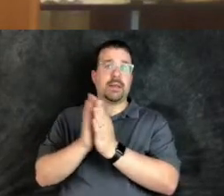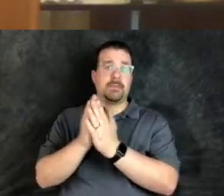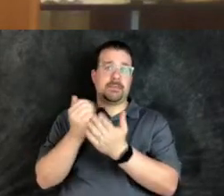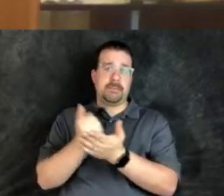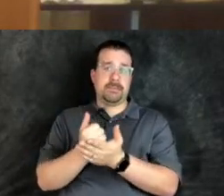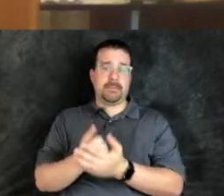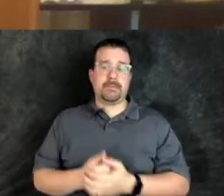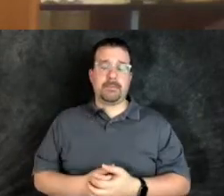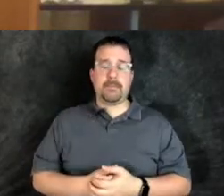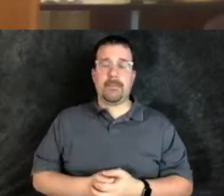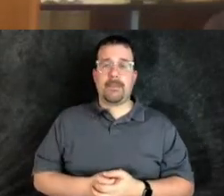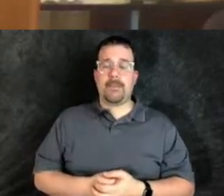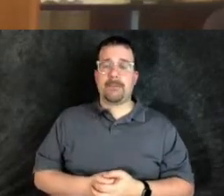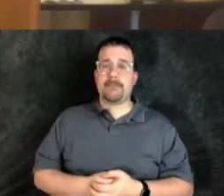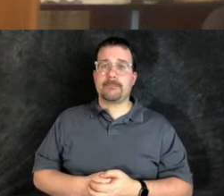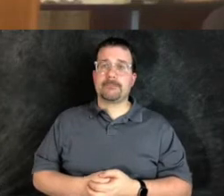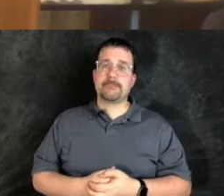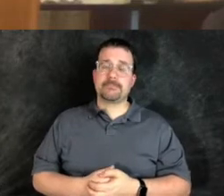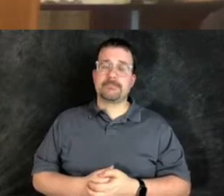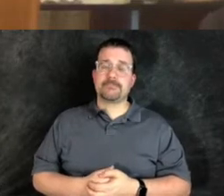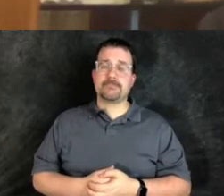Amen.